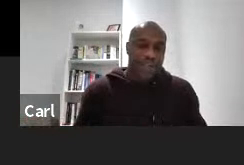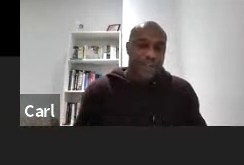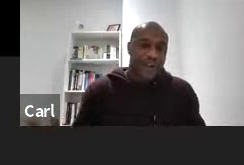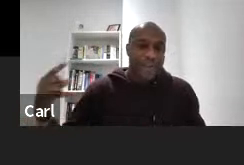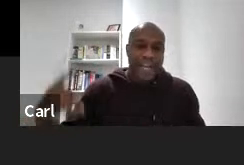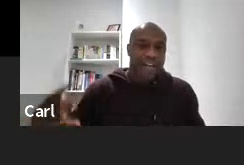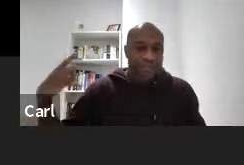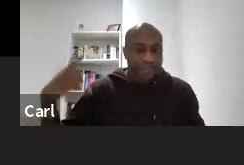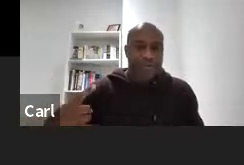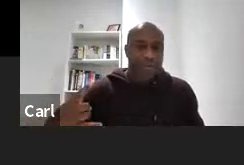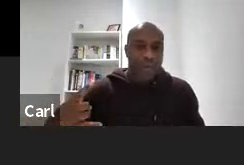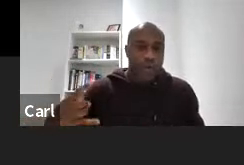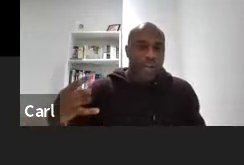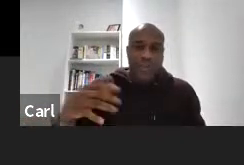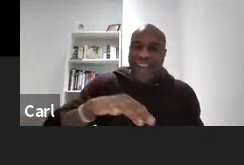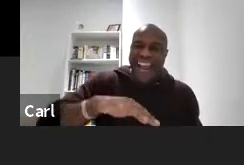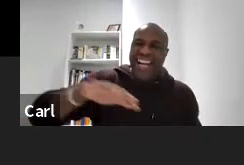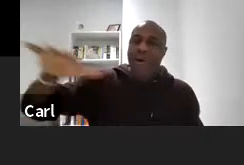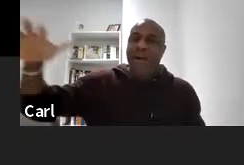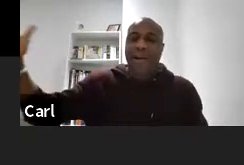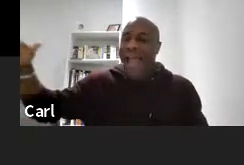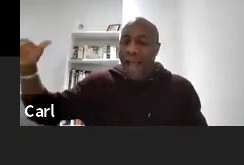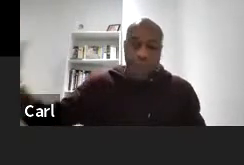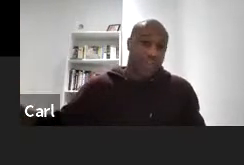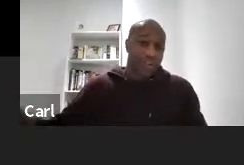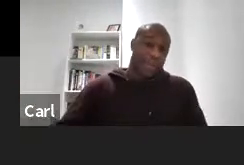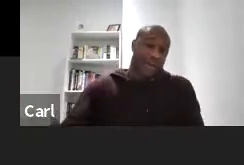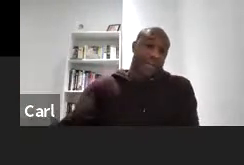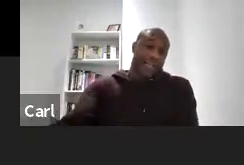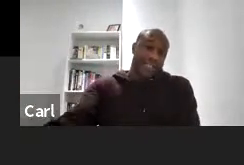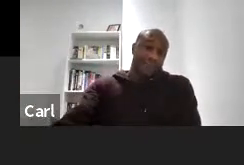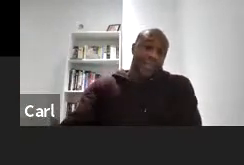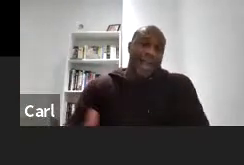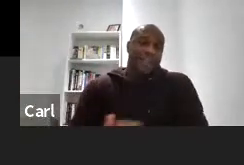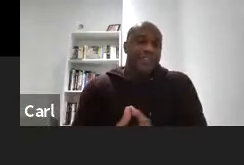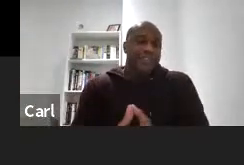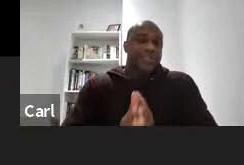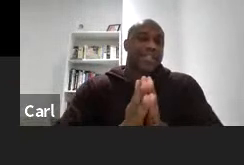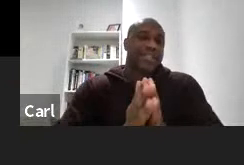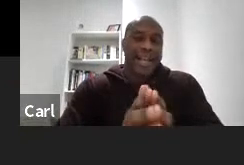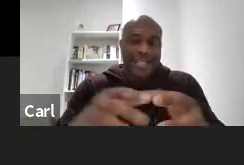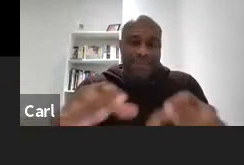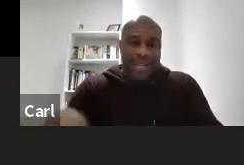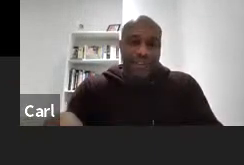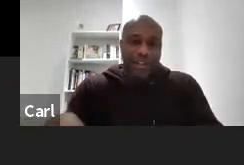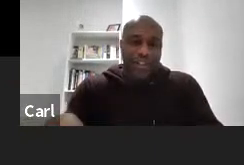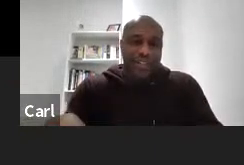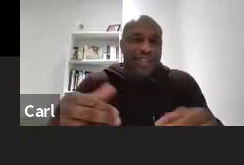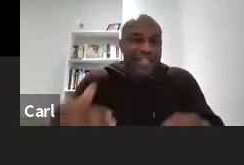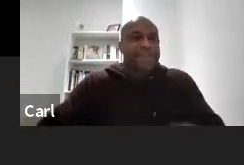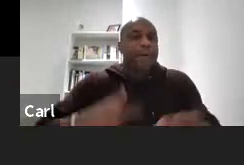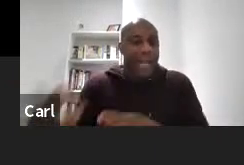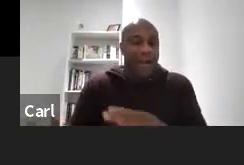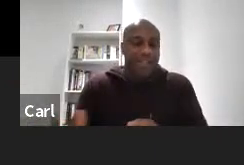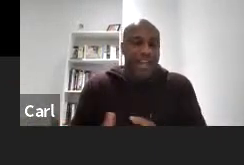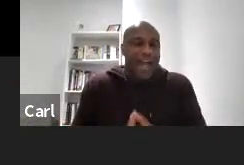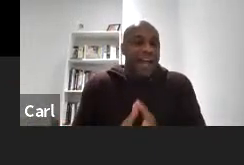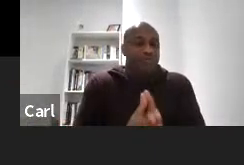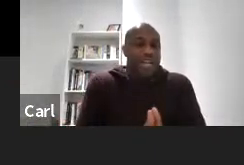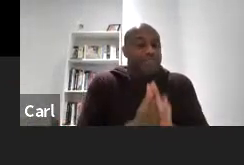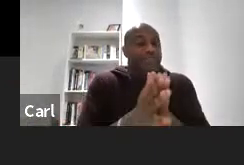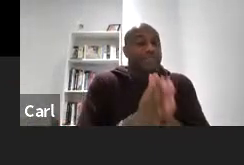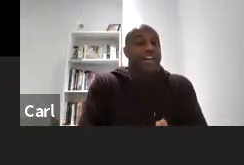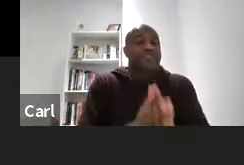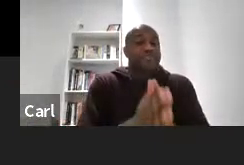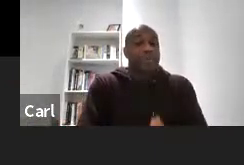were, you can make a phone call to anywhere else on the planet. And to do this, they had some technology that they spun out